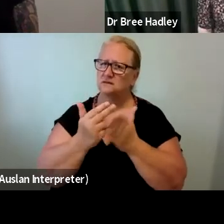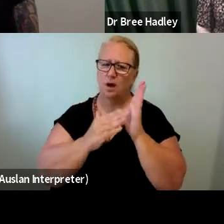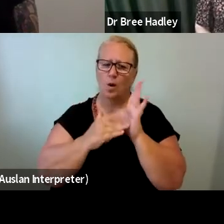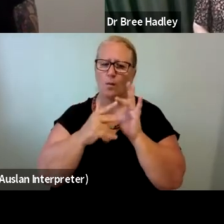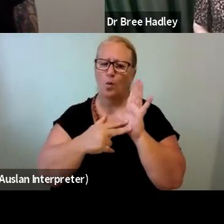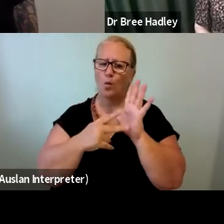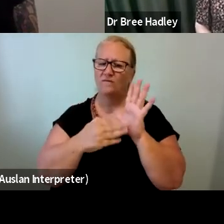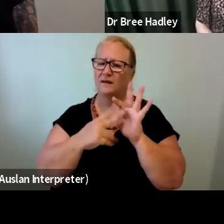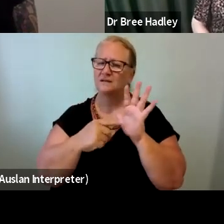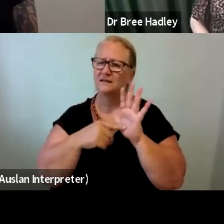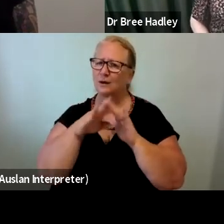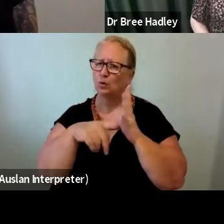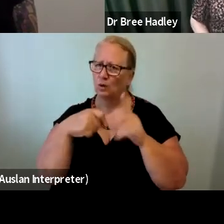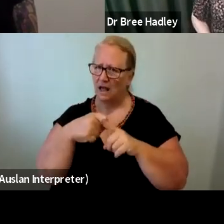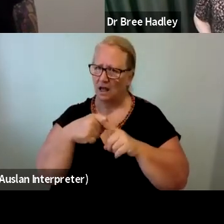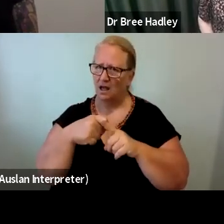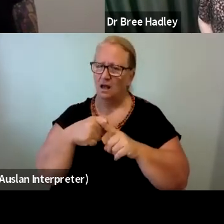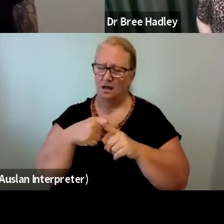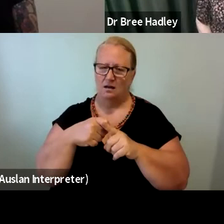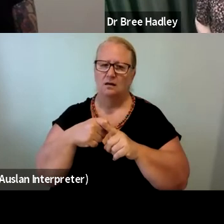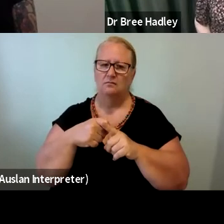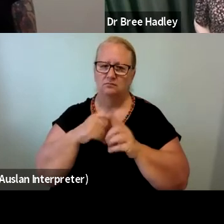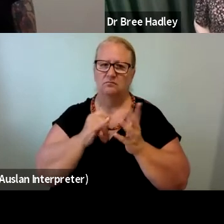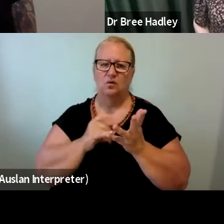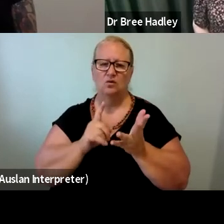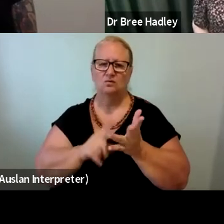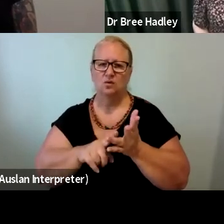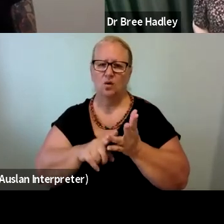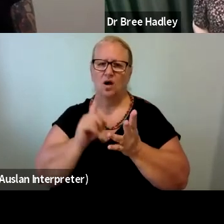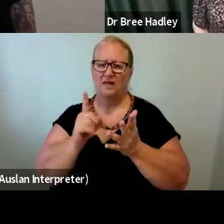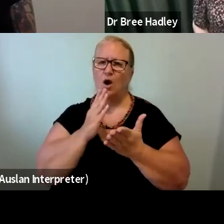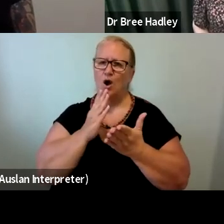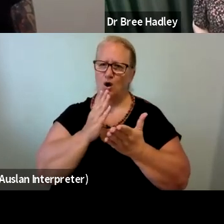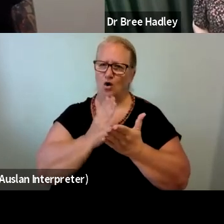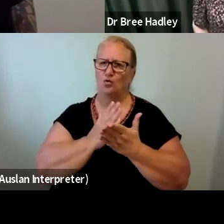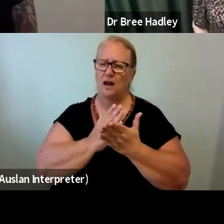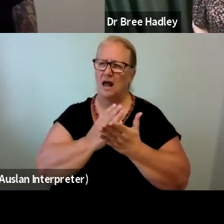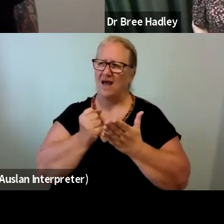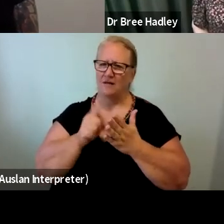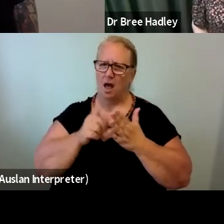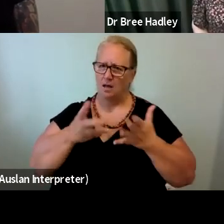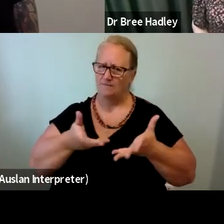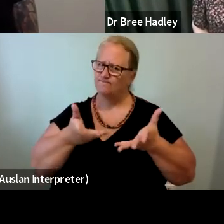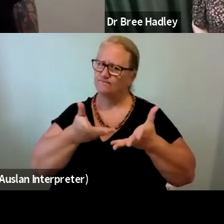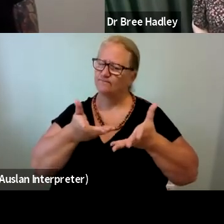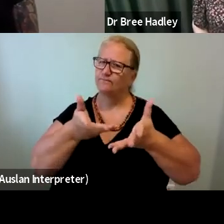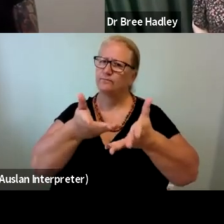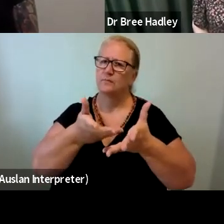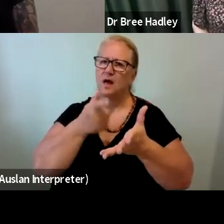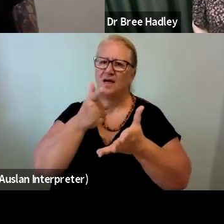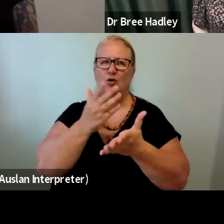UK. So that's really gaining speed, and it's really made